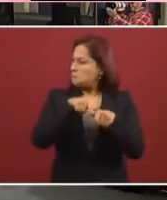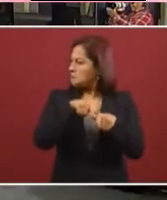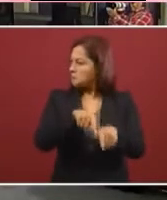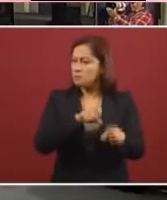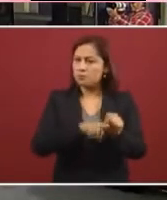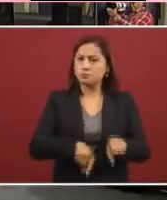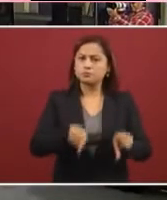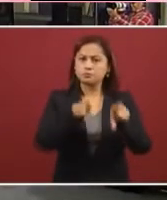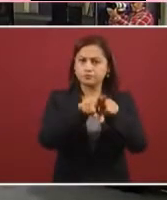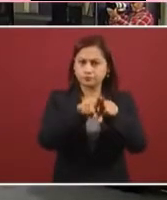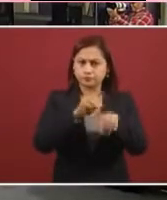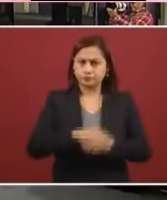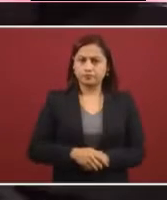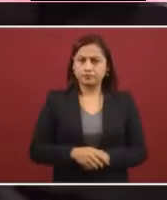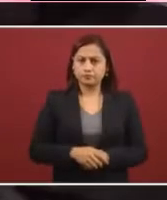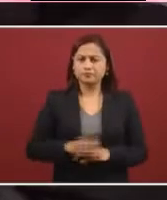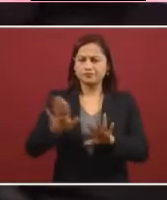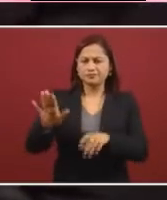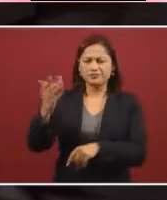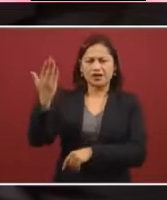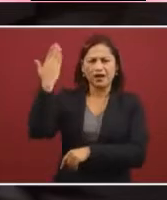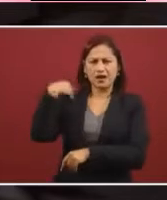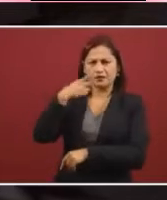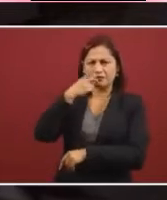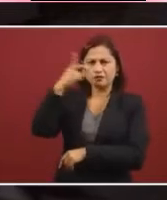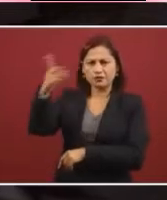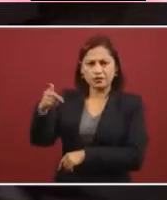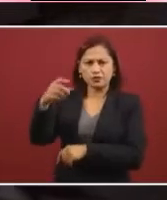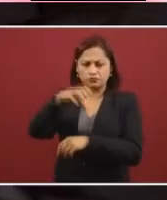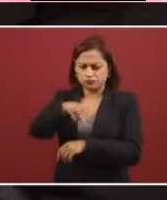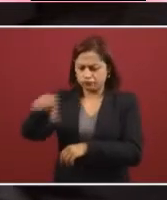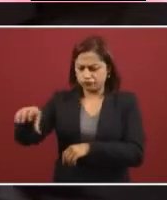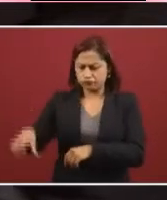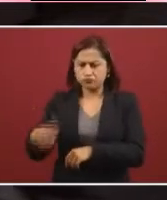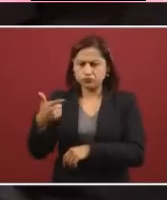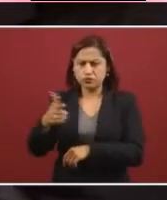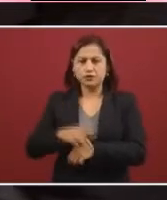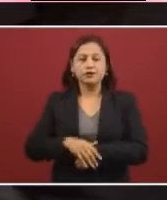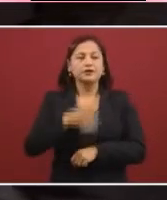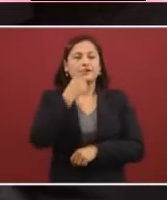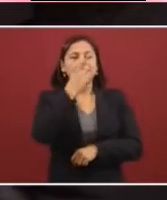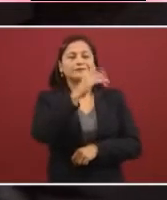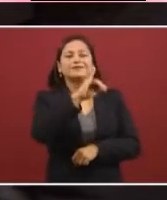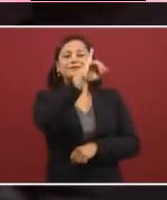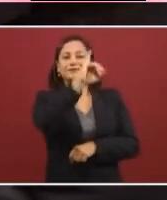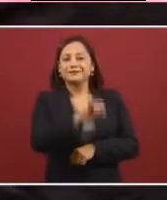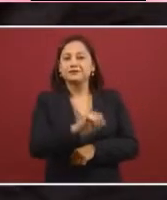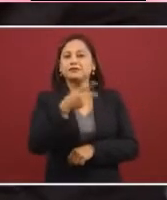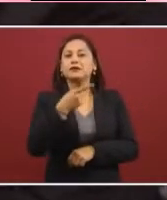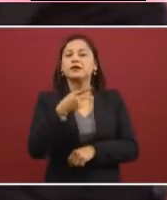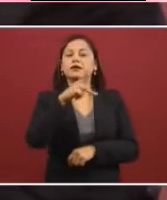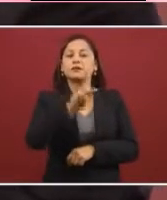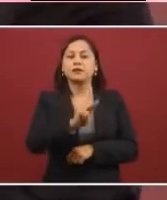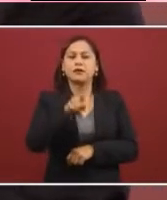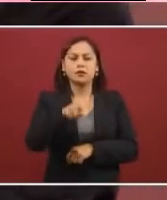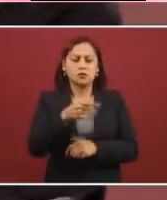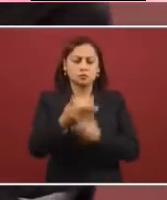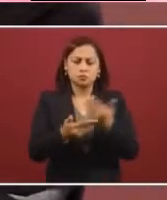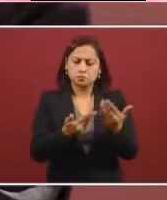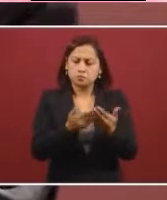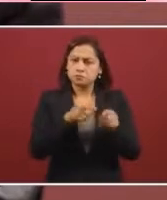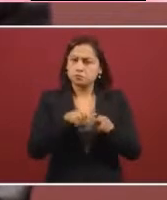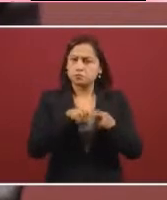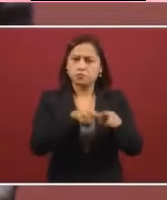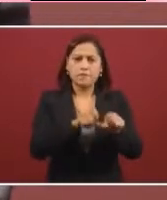The federal road police is still the same, and they're going to be informed, but that service will